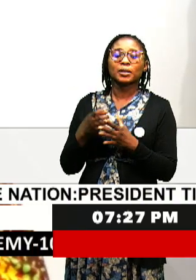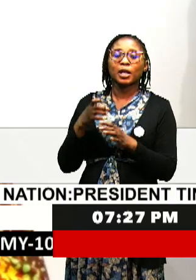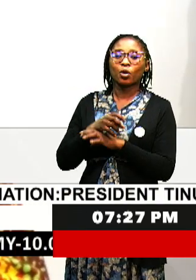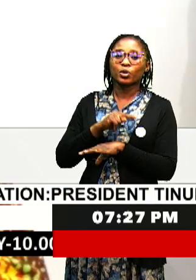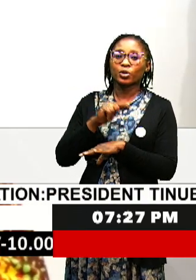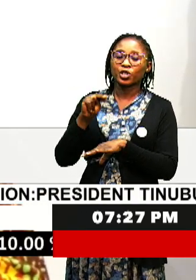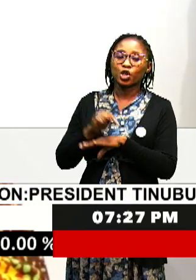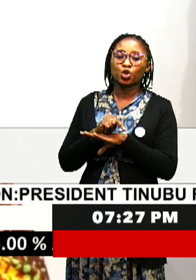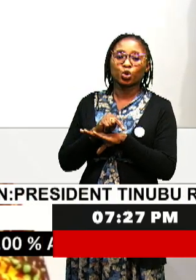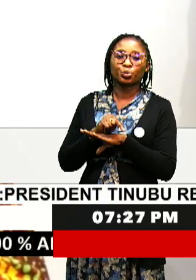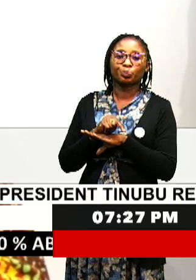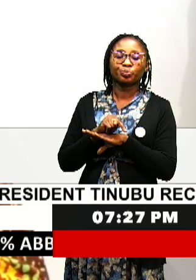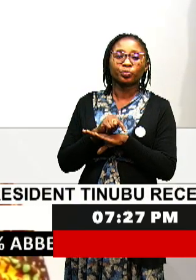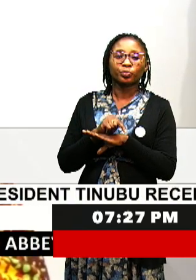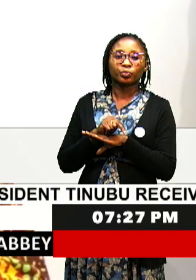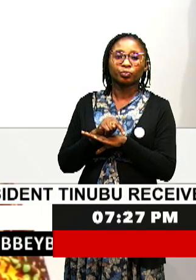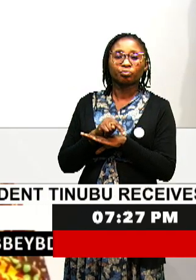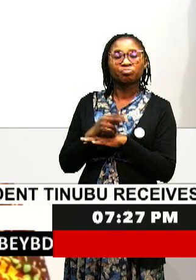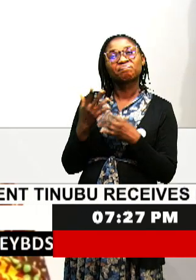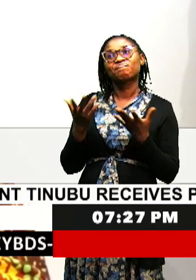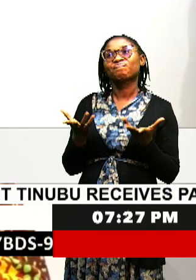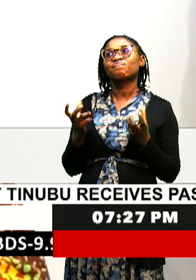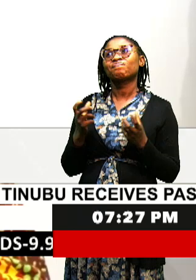nation. And